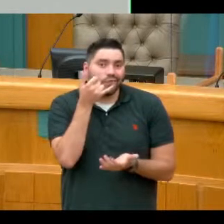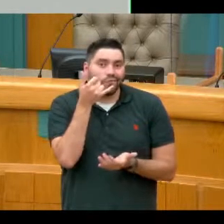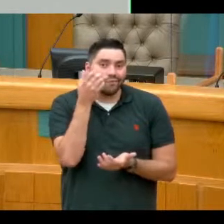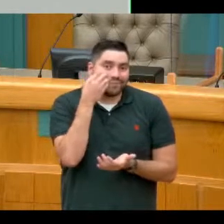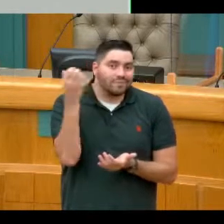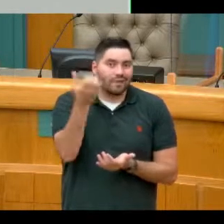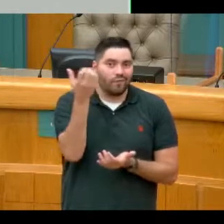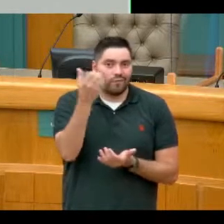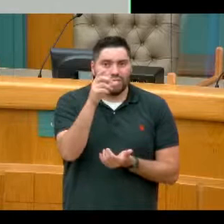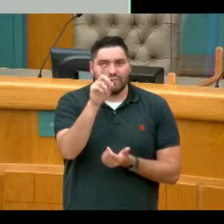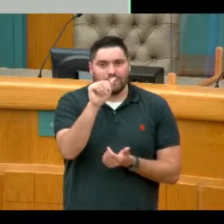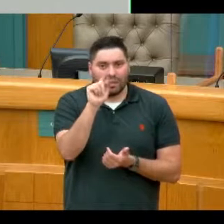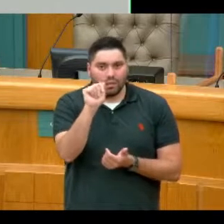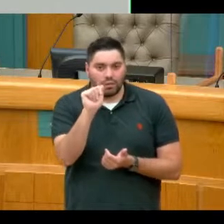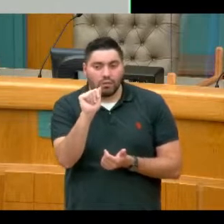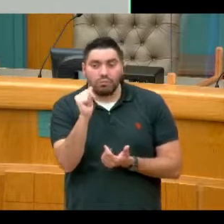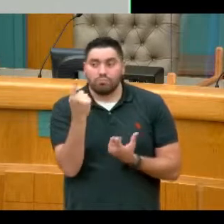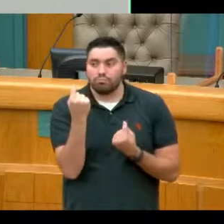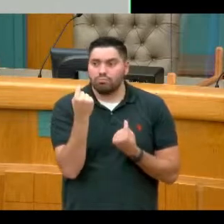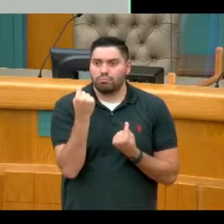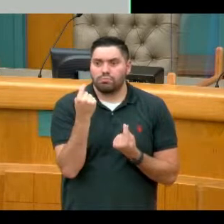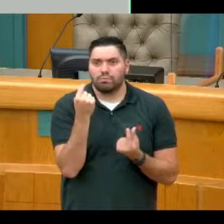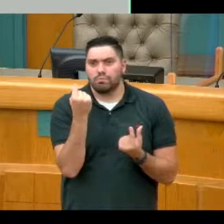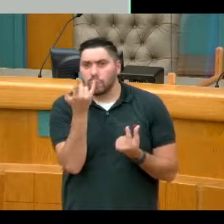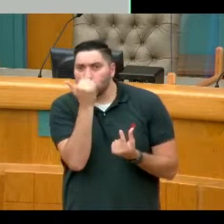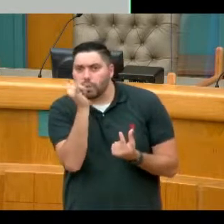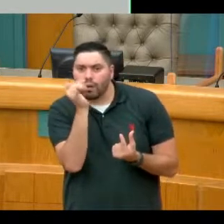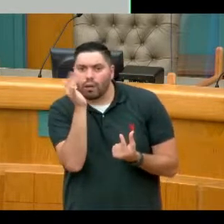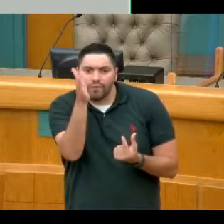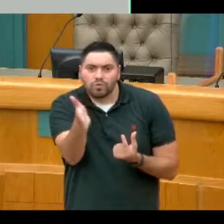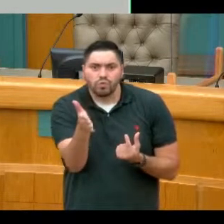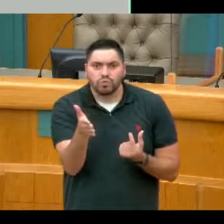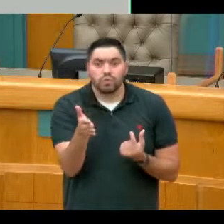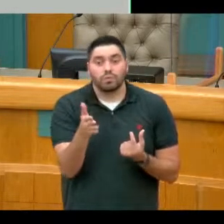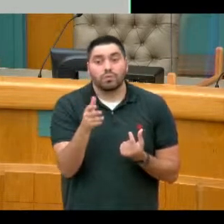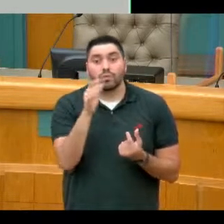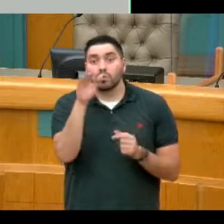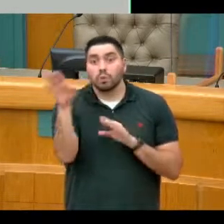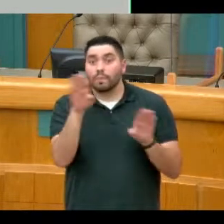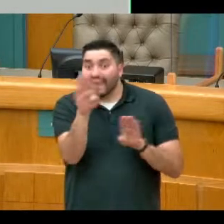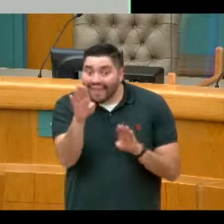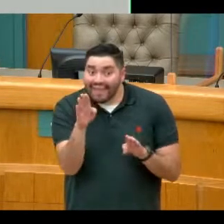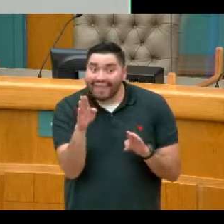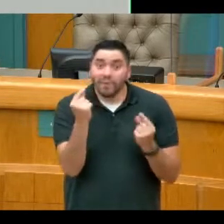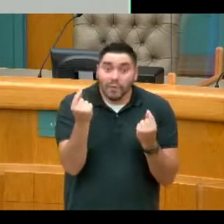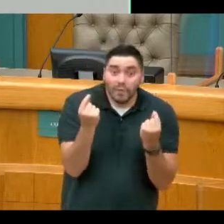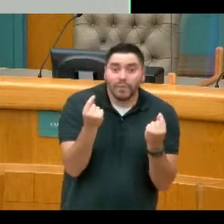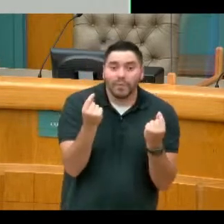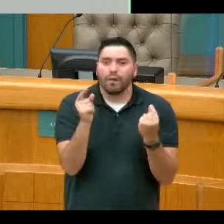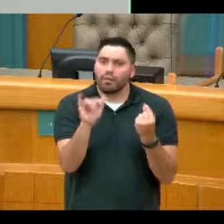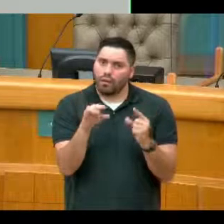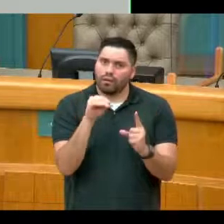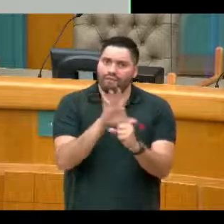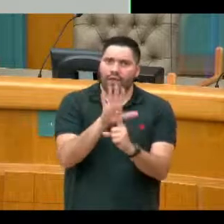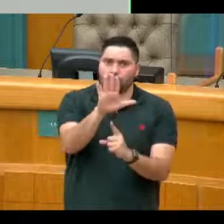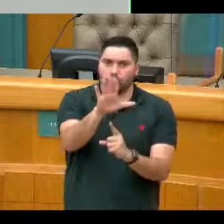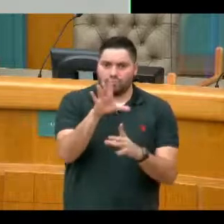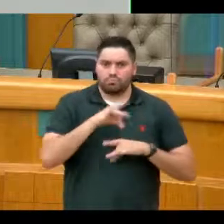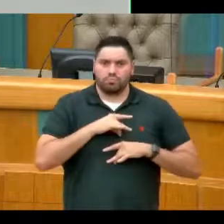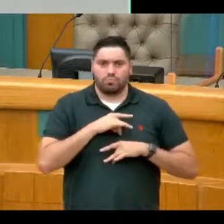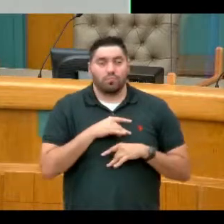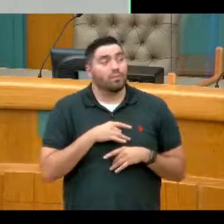were on June 1st, where there were no fatalities for at least a month before that and for several days after that